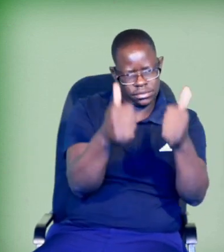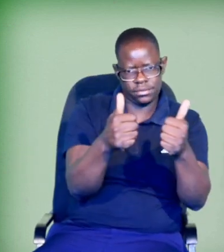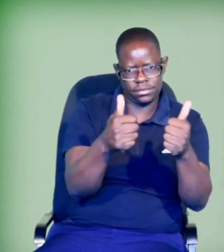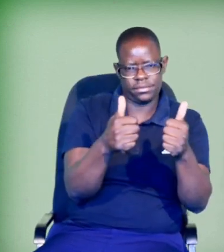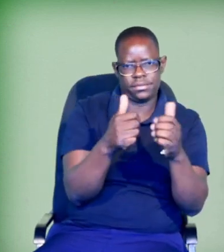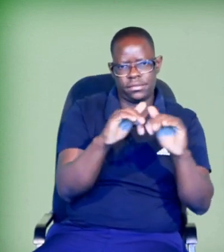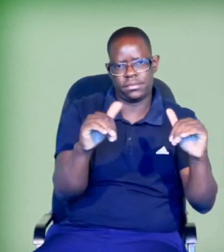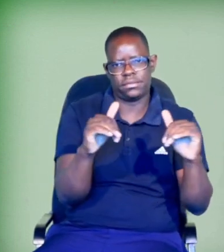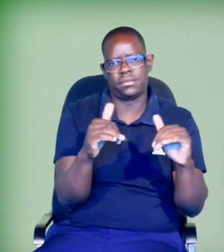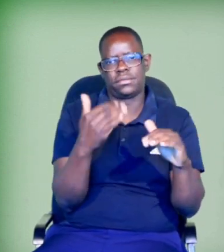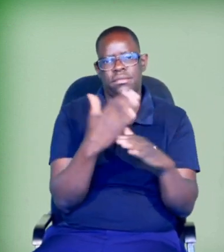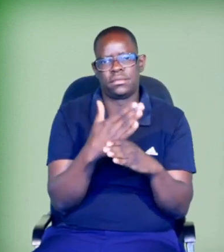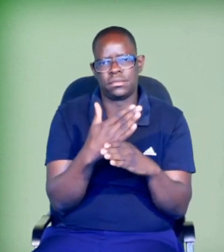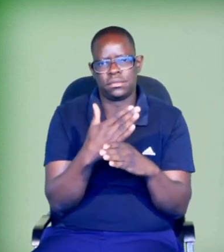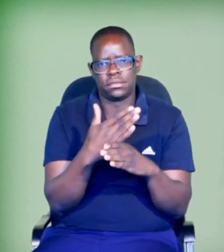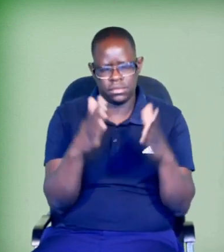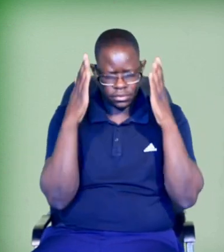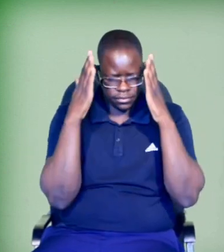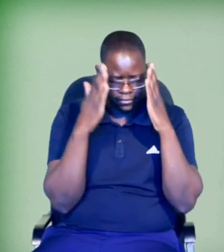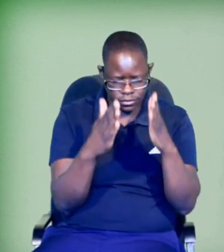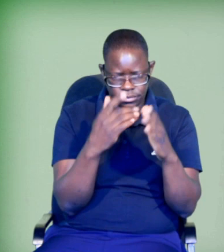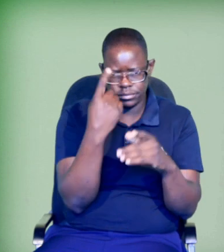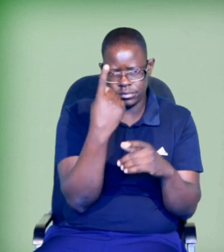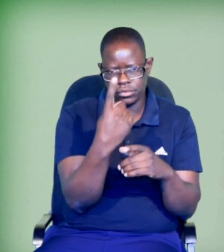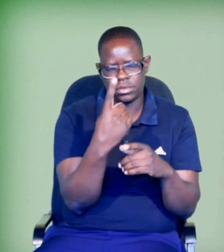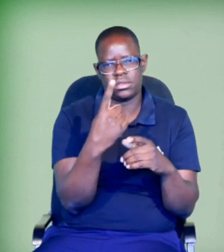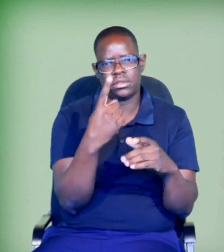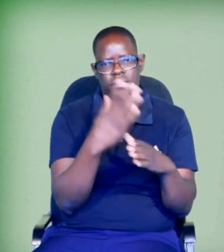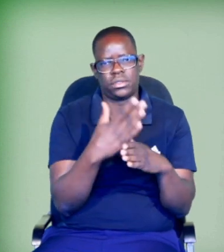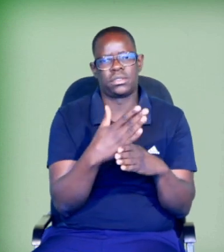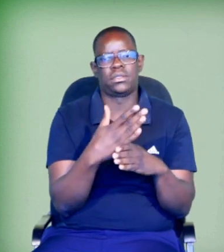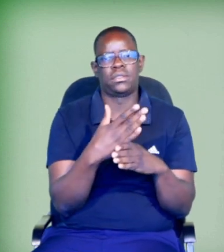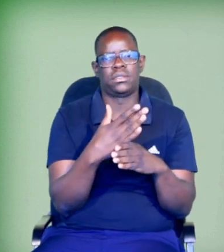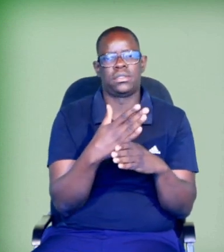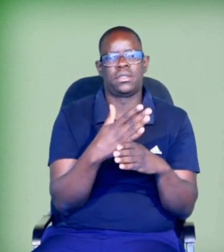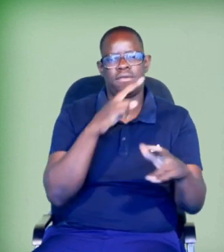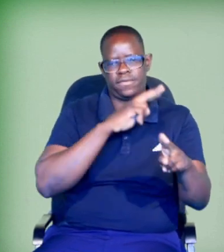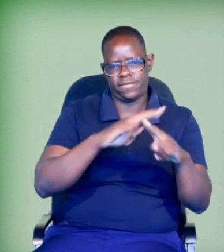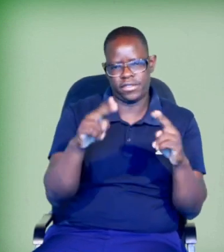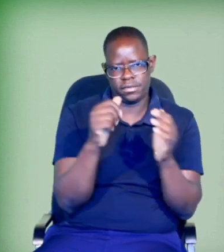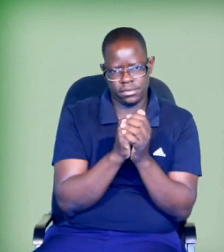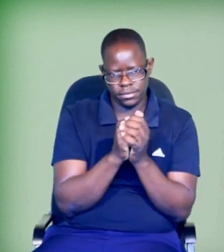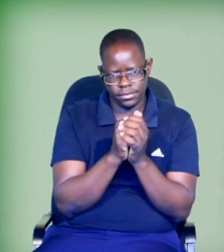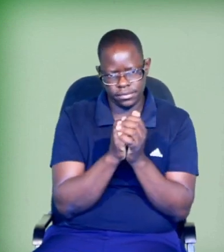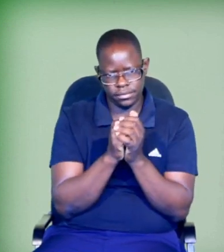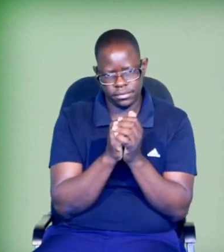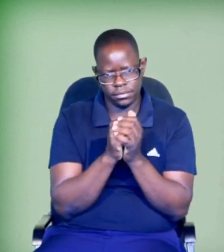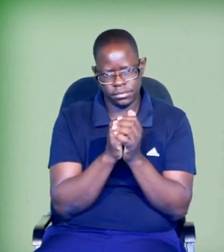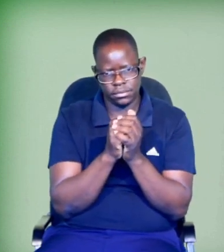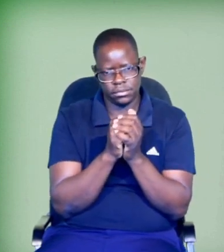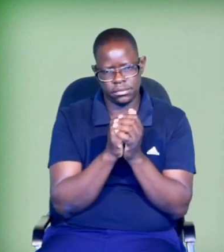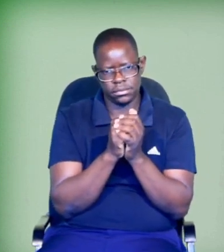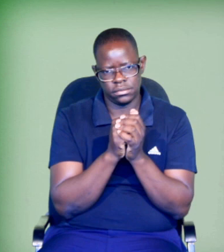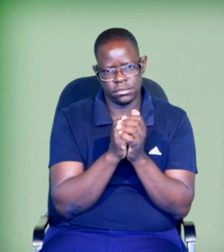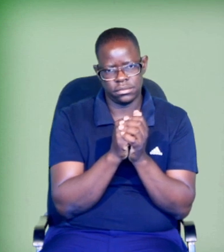are that specialized labor needs to concentrate only on one task. Output is likely to rise as specialization leads to